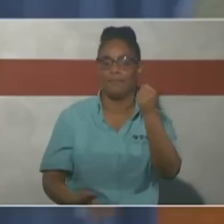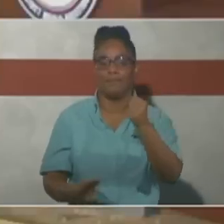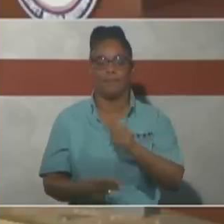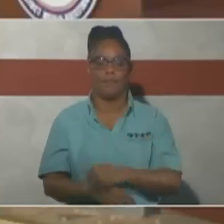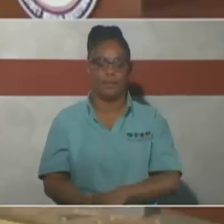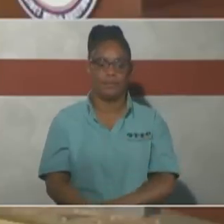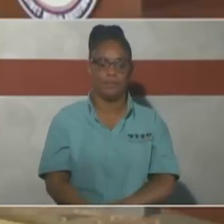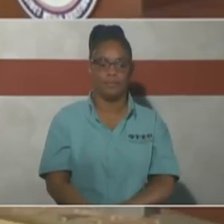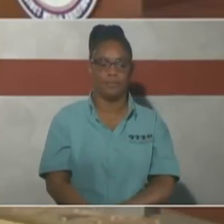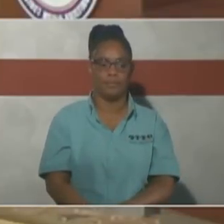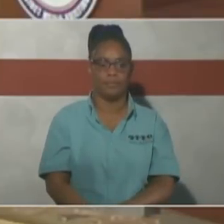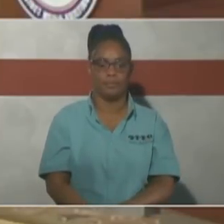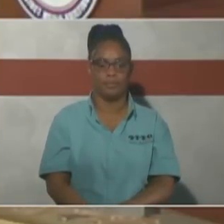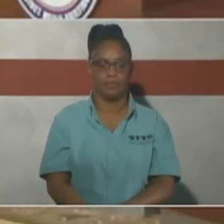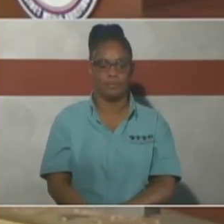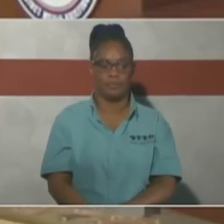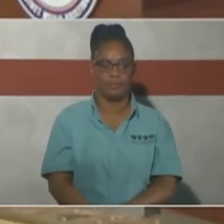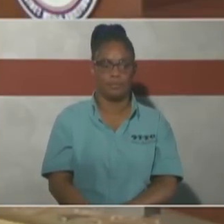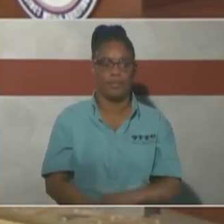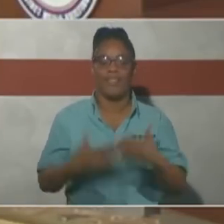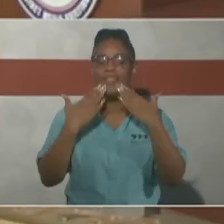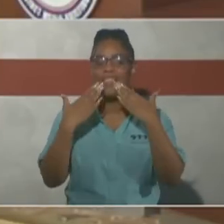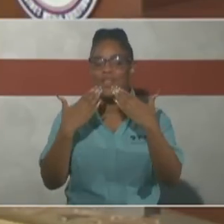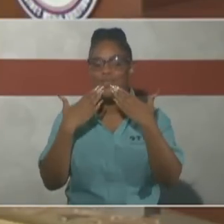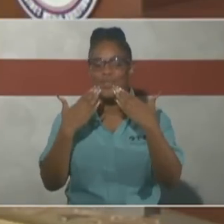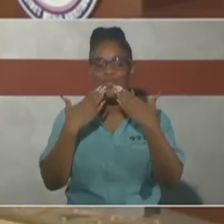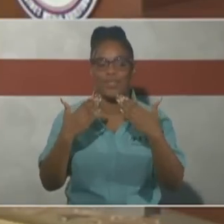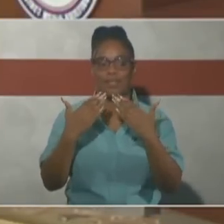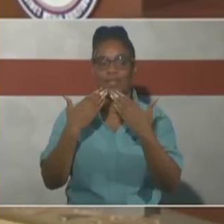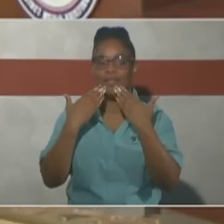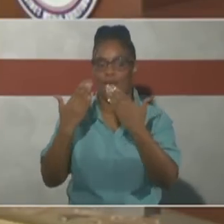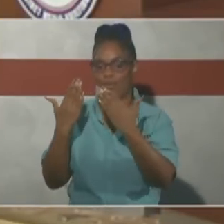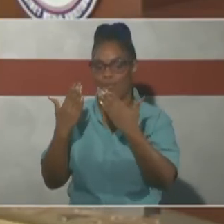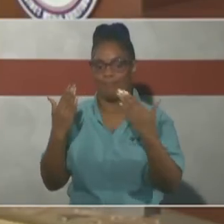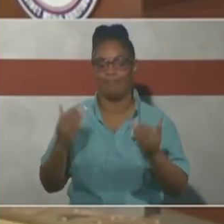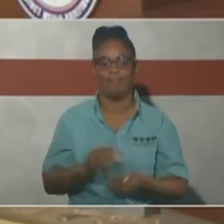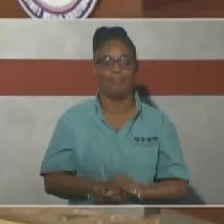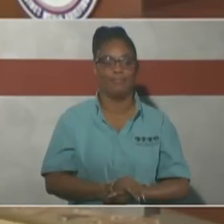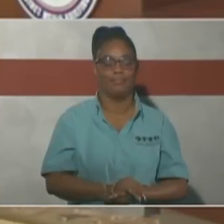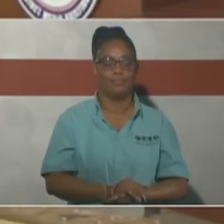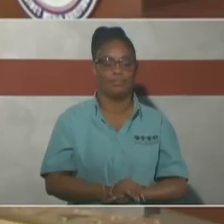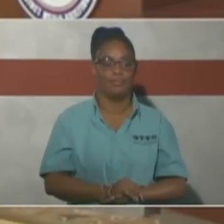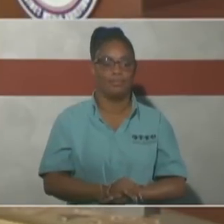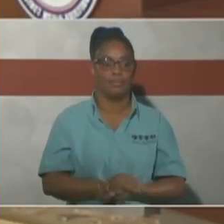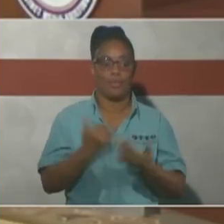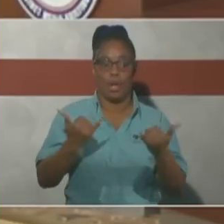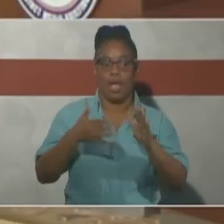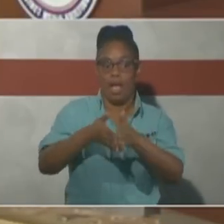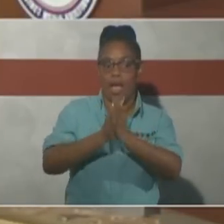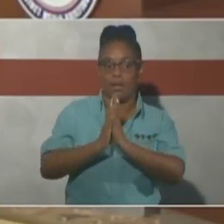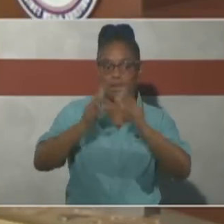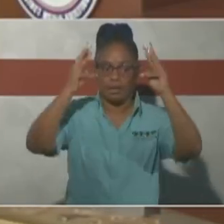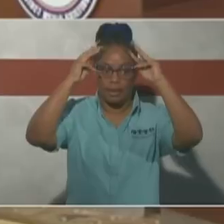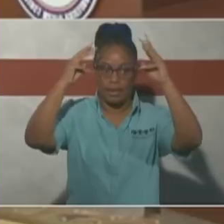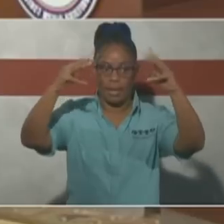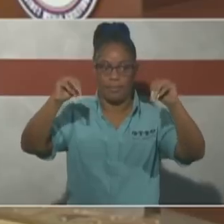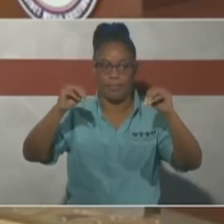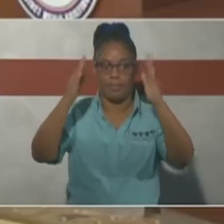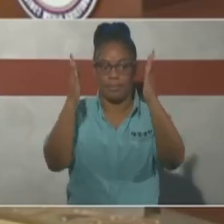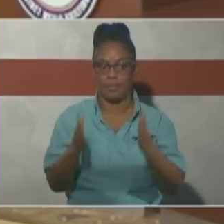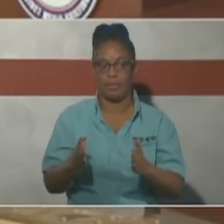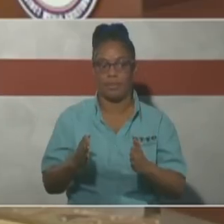you to get vaccinated and boosted for COVID-19. Thank you.